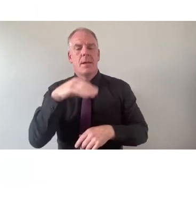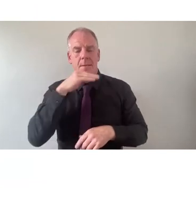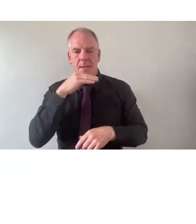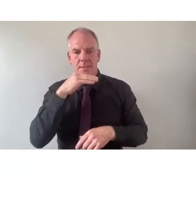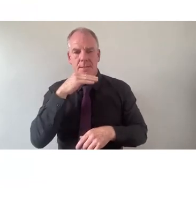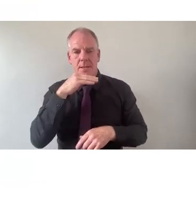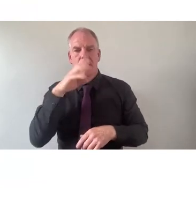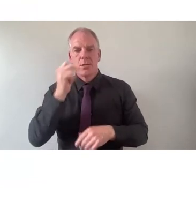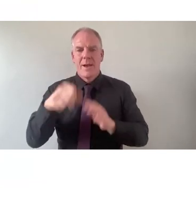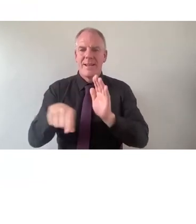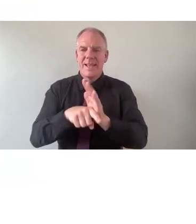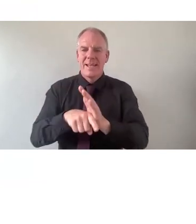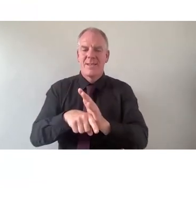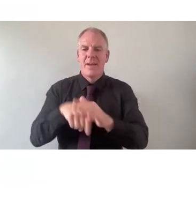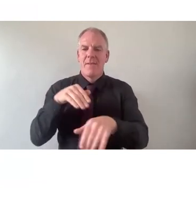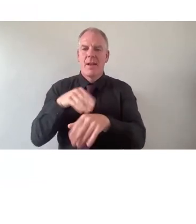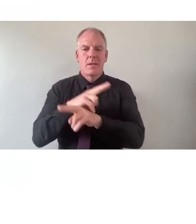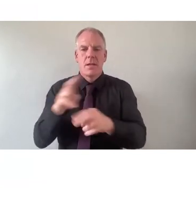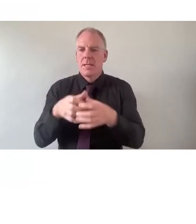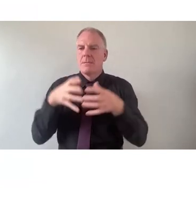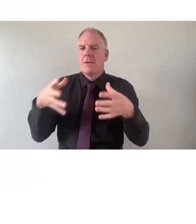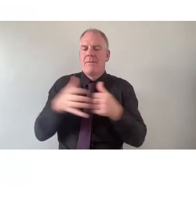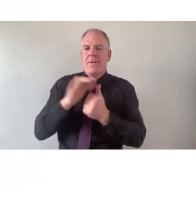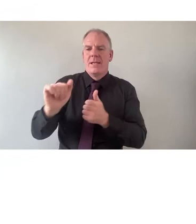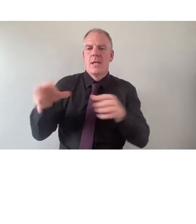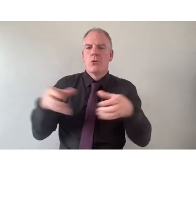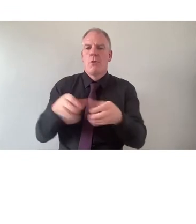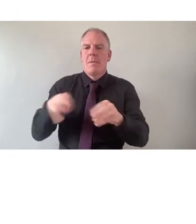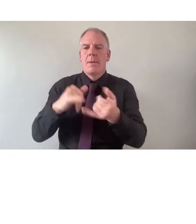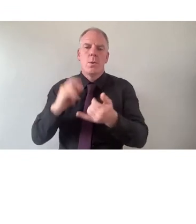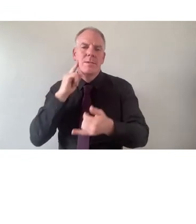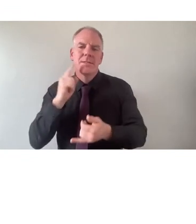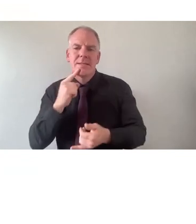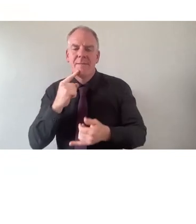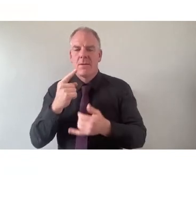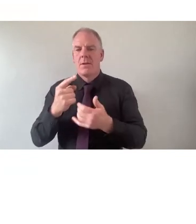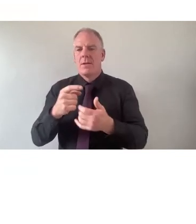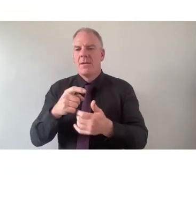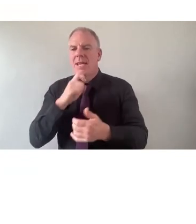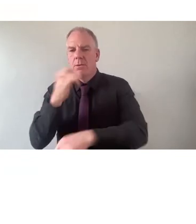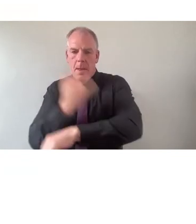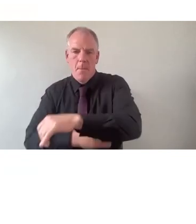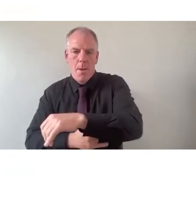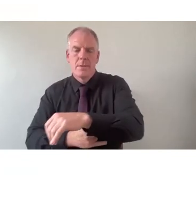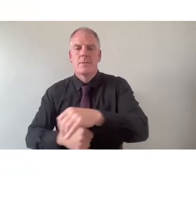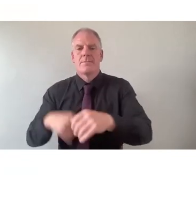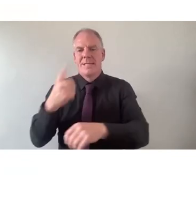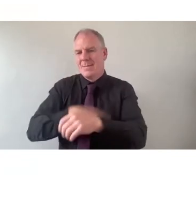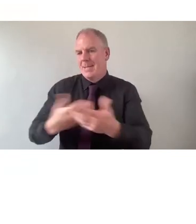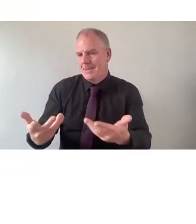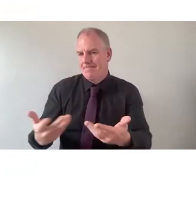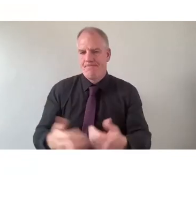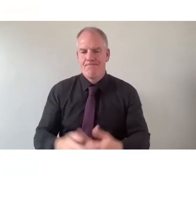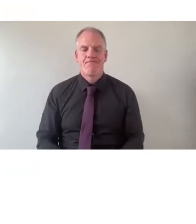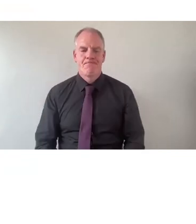the negative effect isn't as large for that particular group of individuals with a disability. Great, thanks Eilish